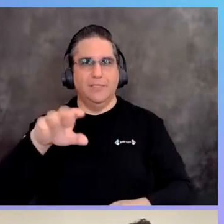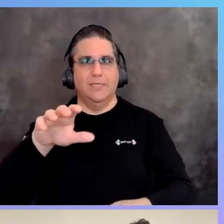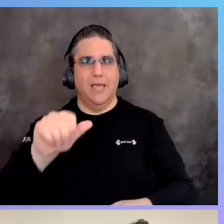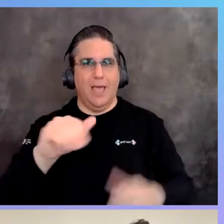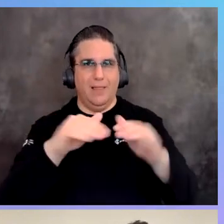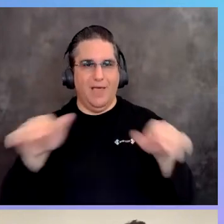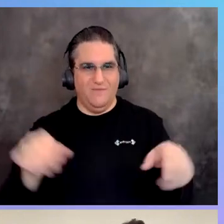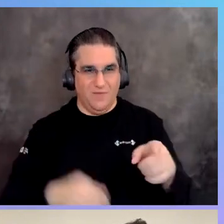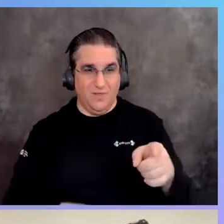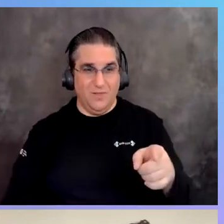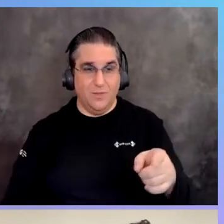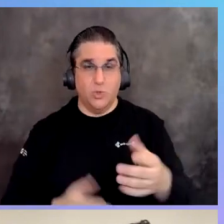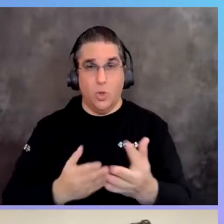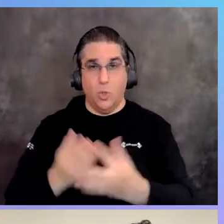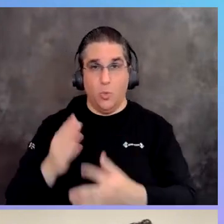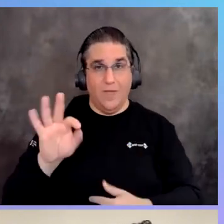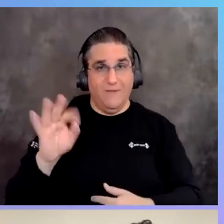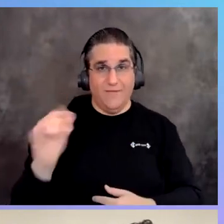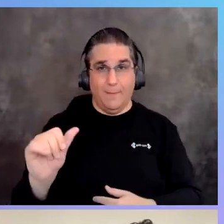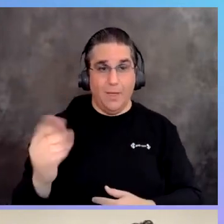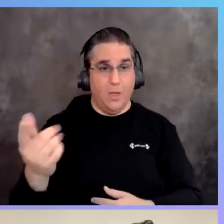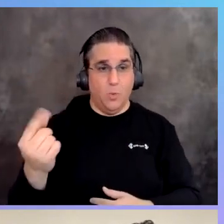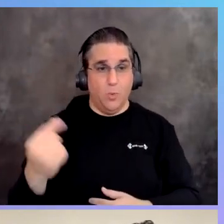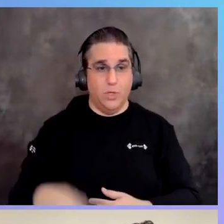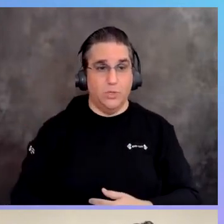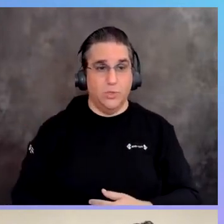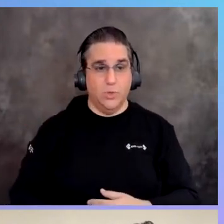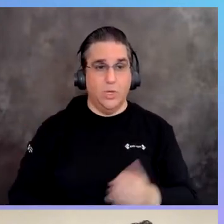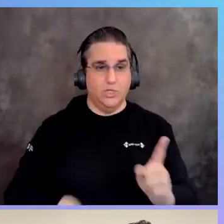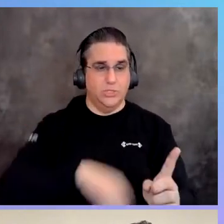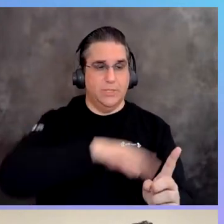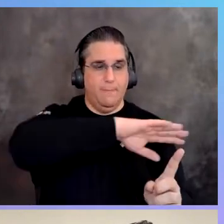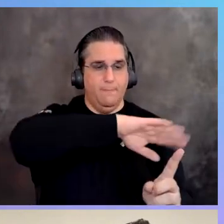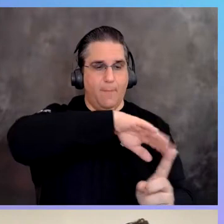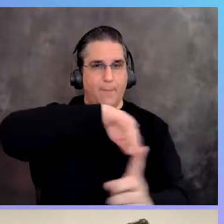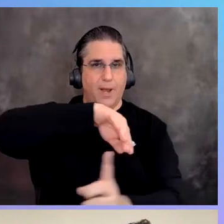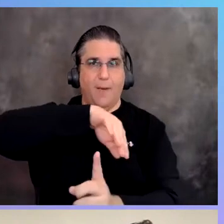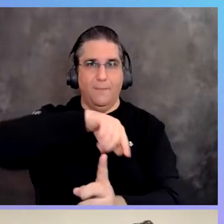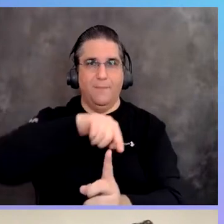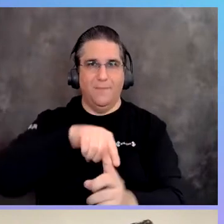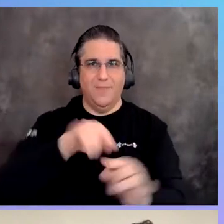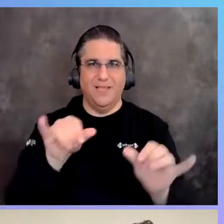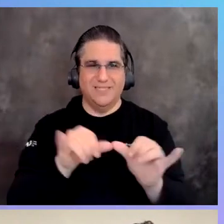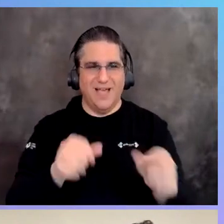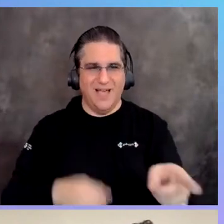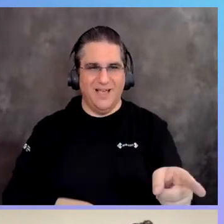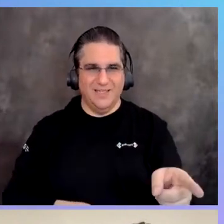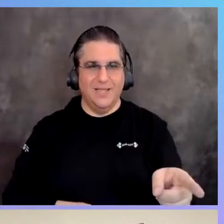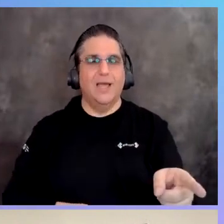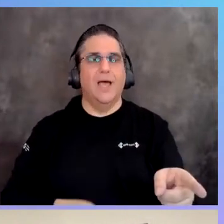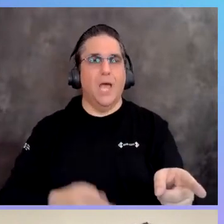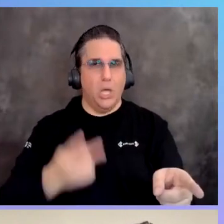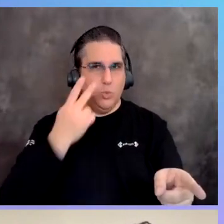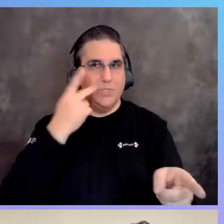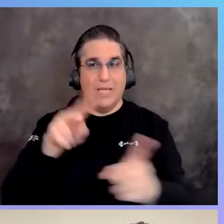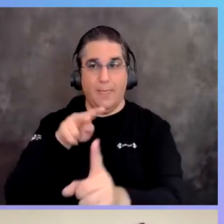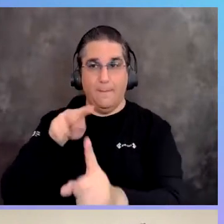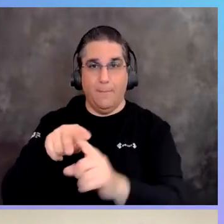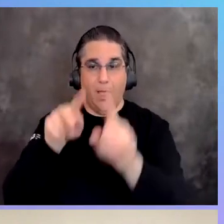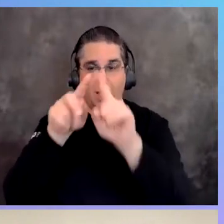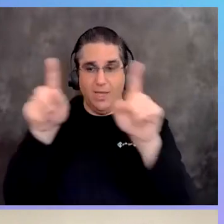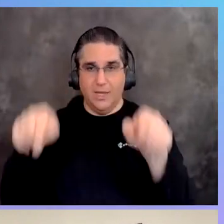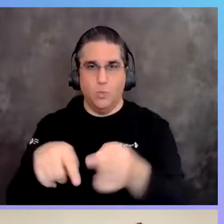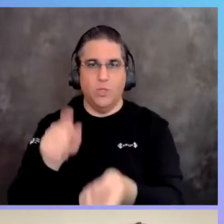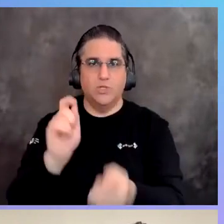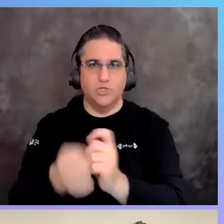that in Figma by just bumping up the font size, and you're actually going to see the plugin change. That arrow